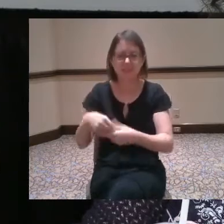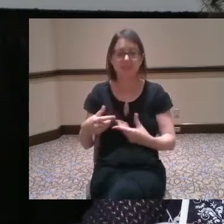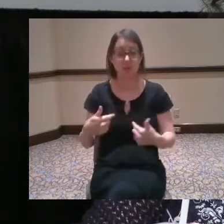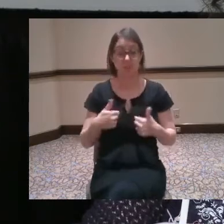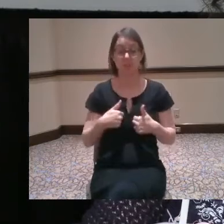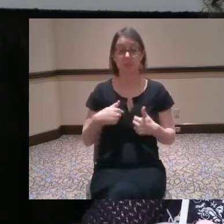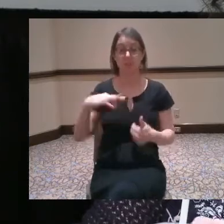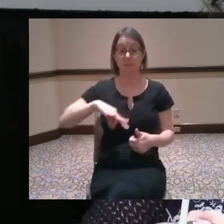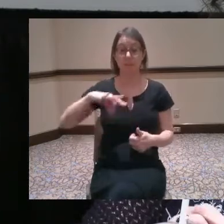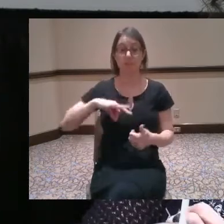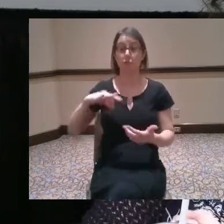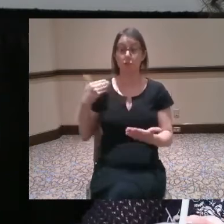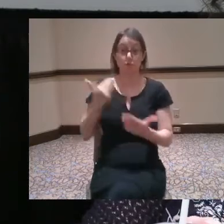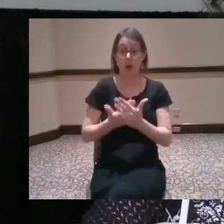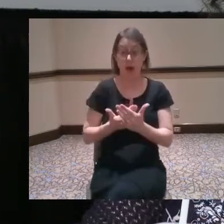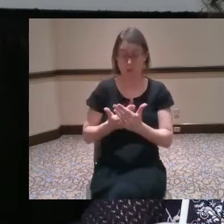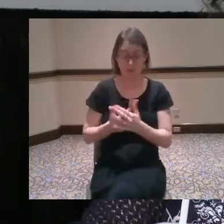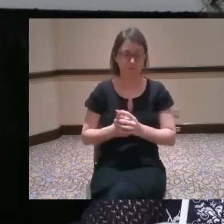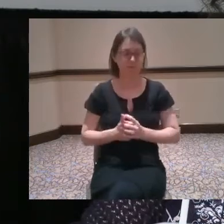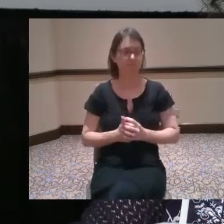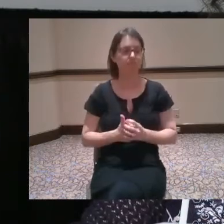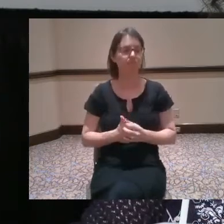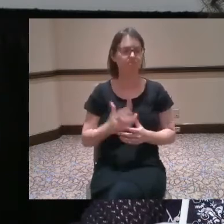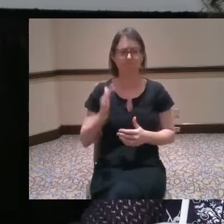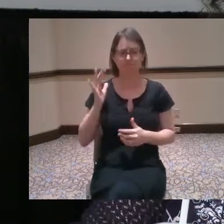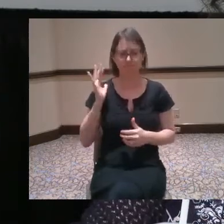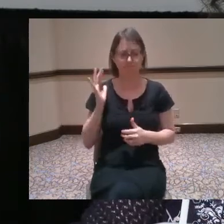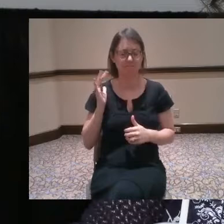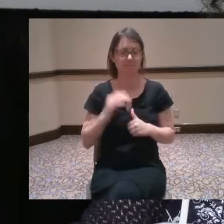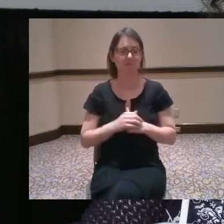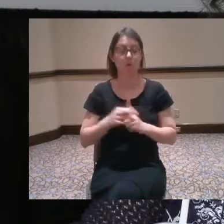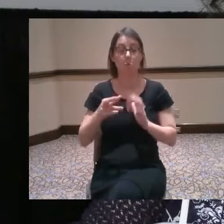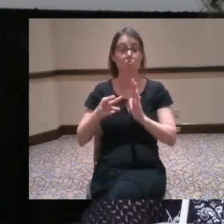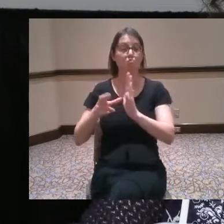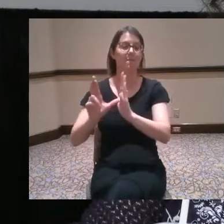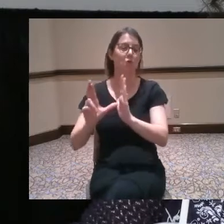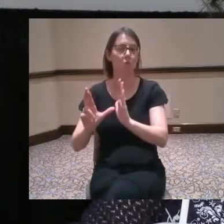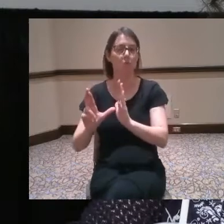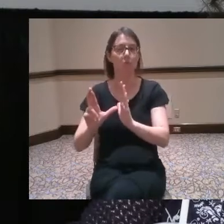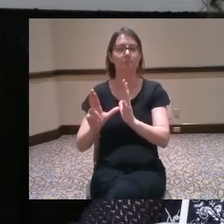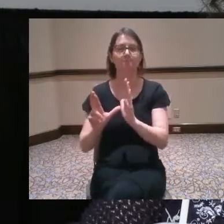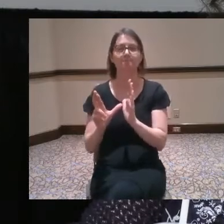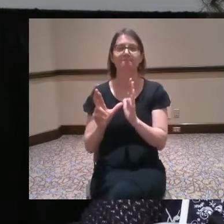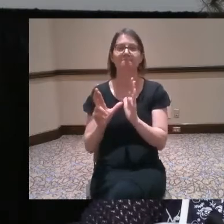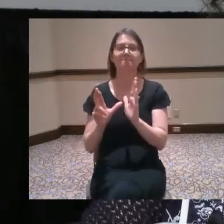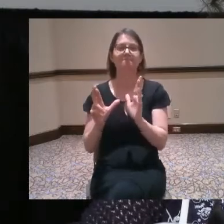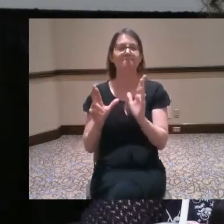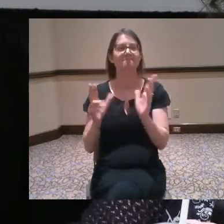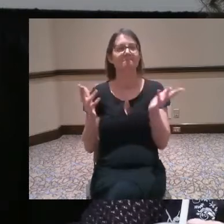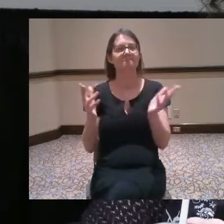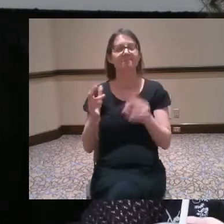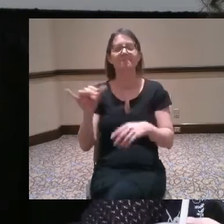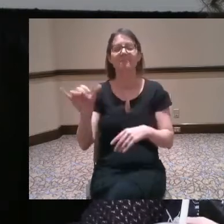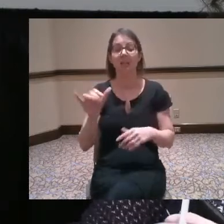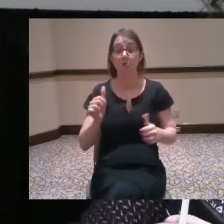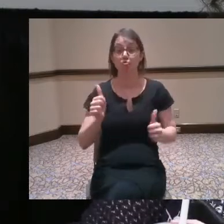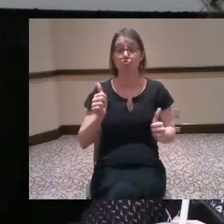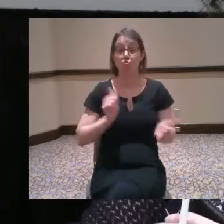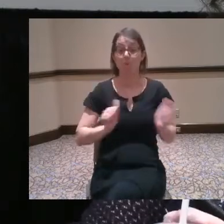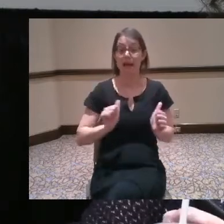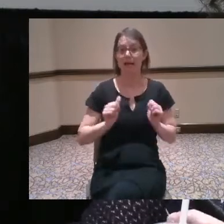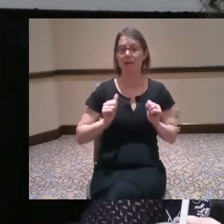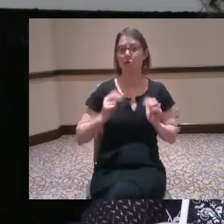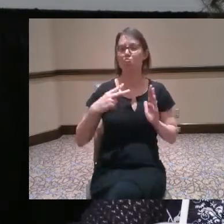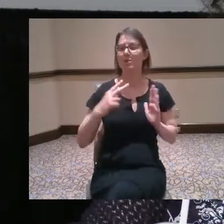first got to Pittsburgh, it was this big thing where reviews were almost like, we used to do dramatic readings of them in